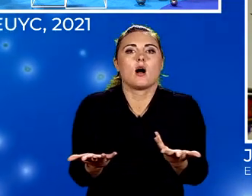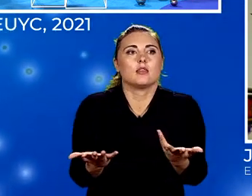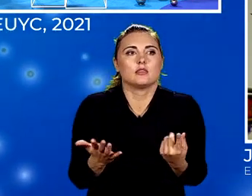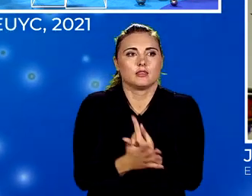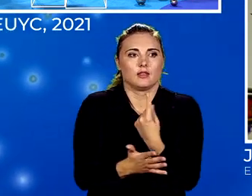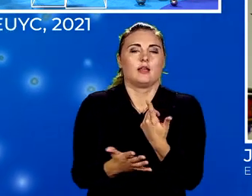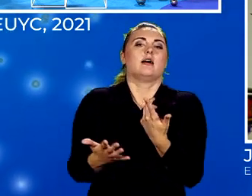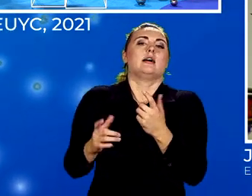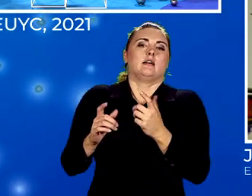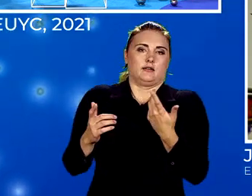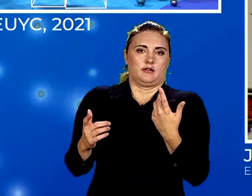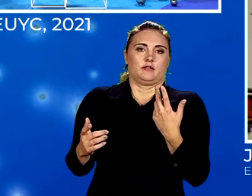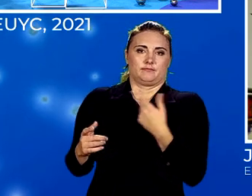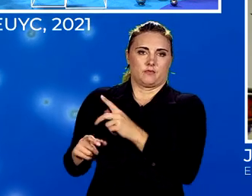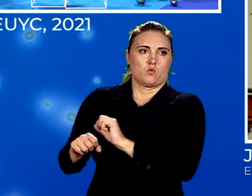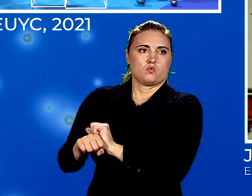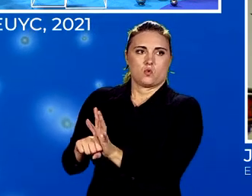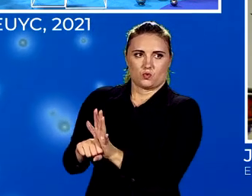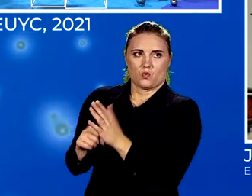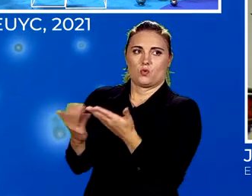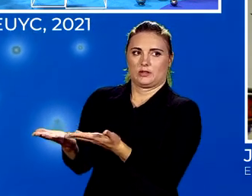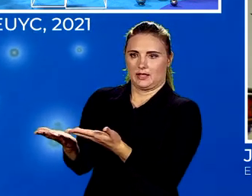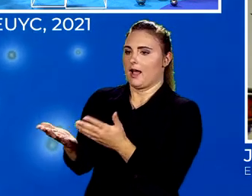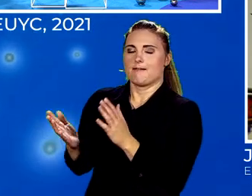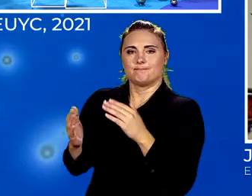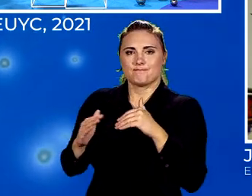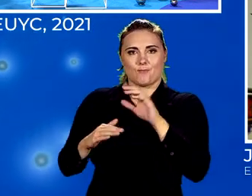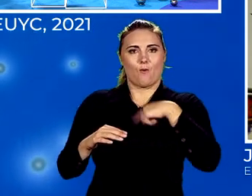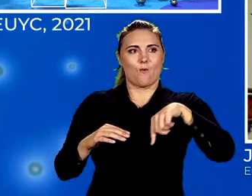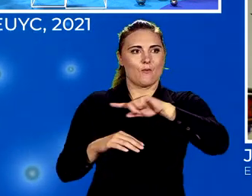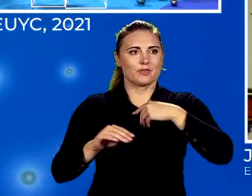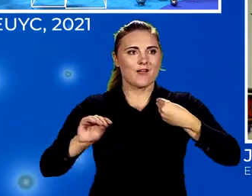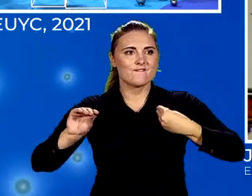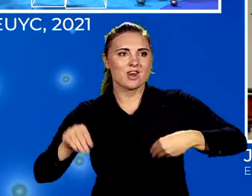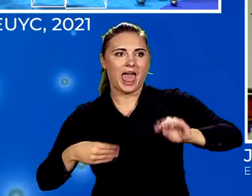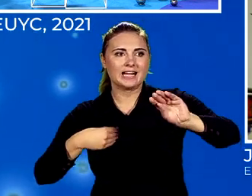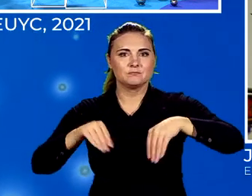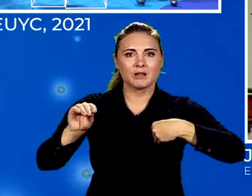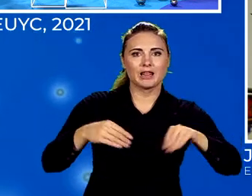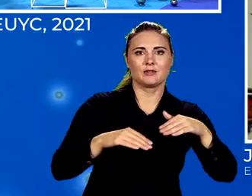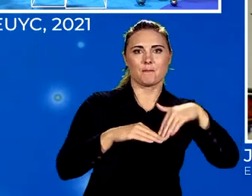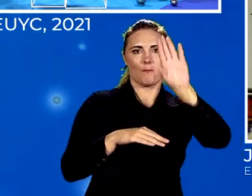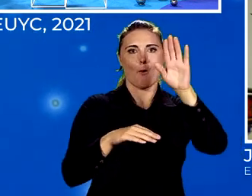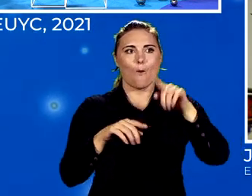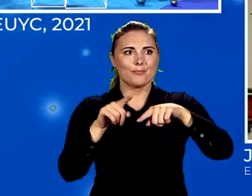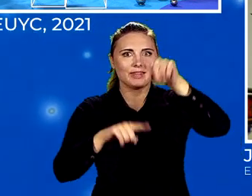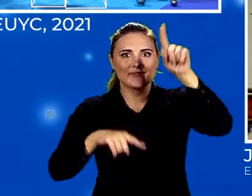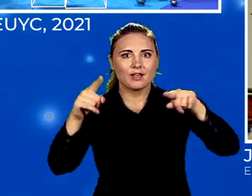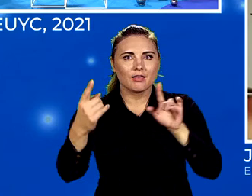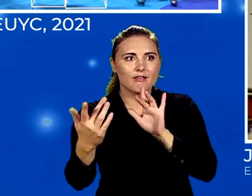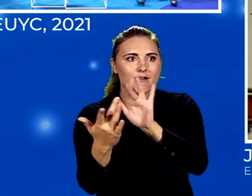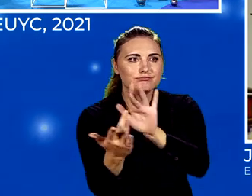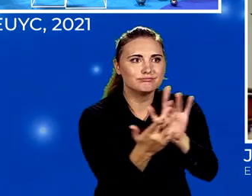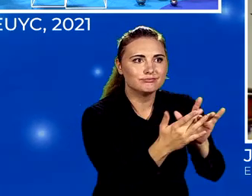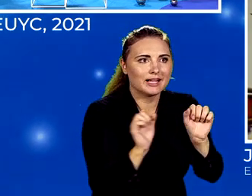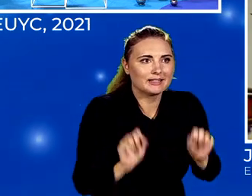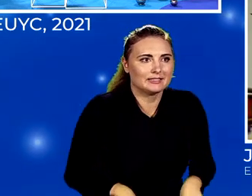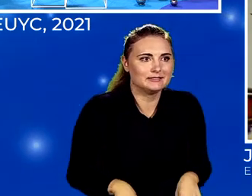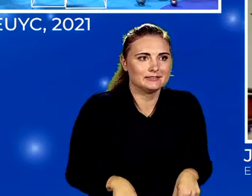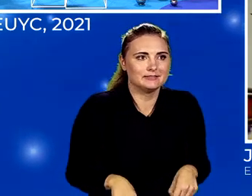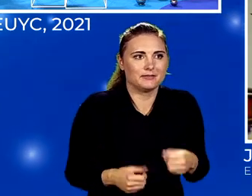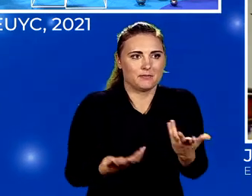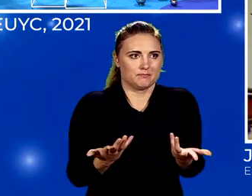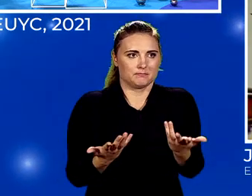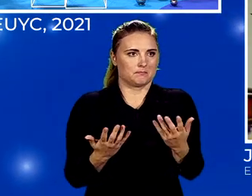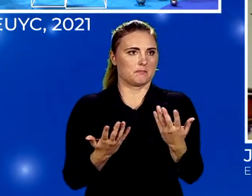can go, but we can also combine it. And I must say, at the beginning, a lot of us, I was amazed at all the platforms that young